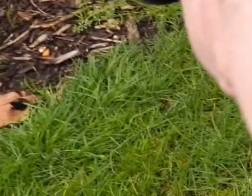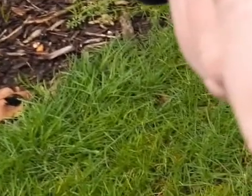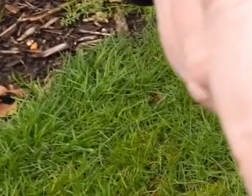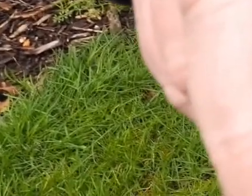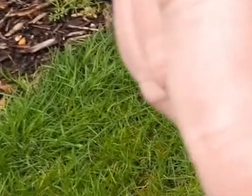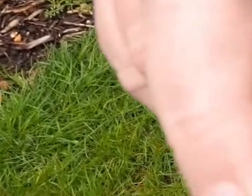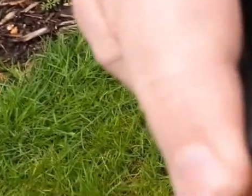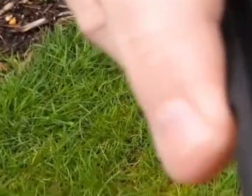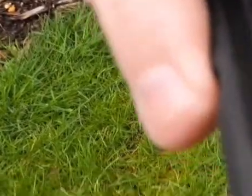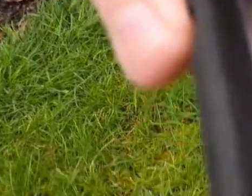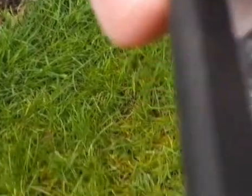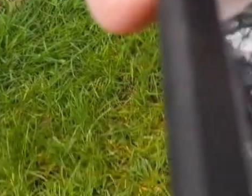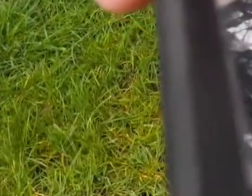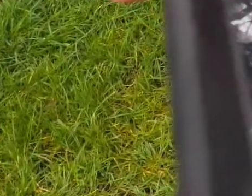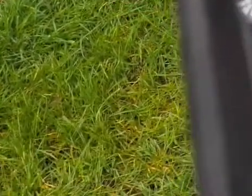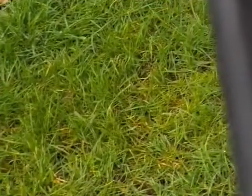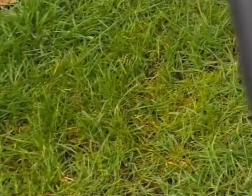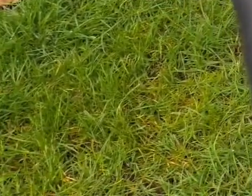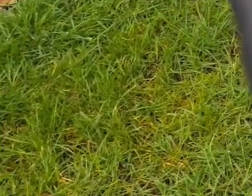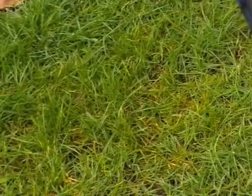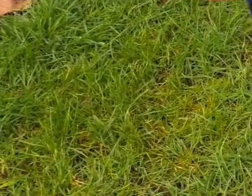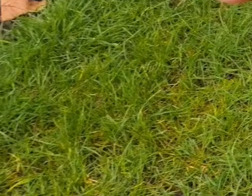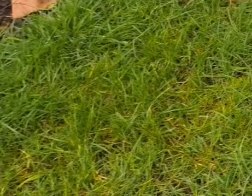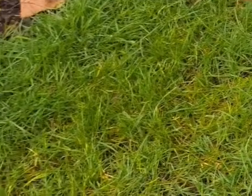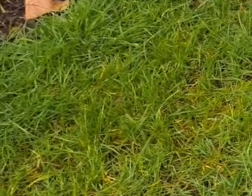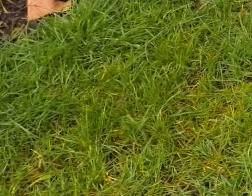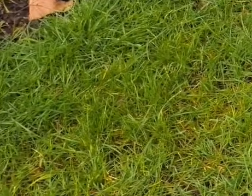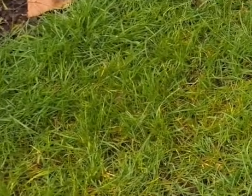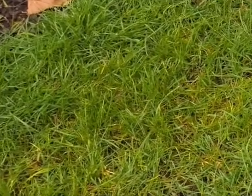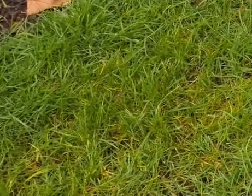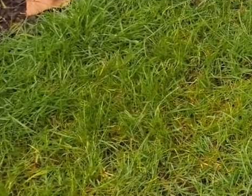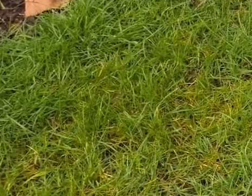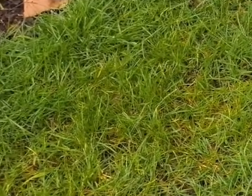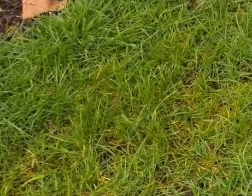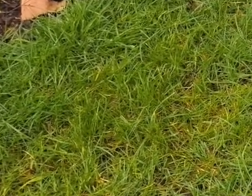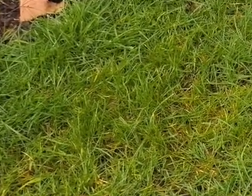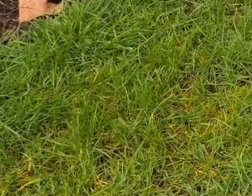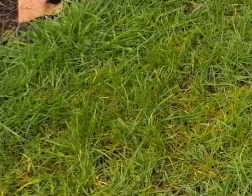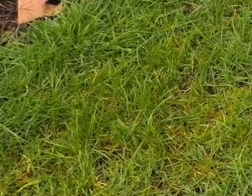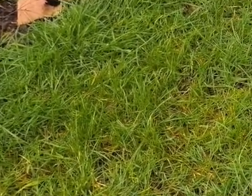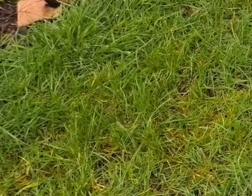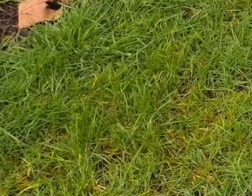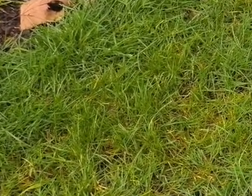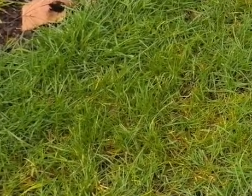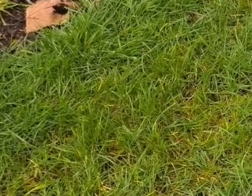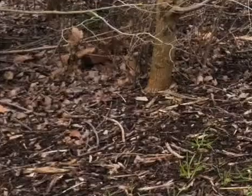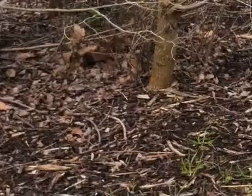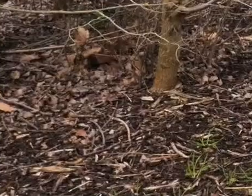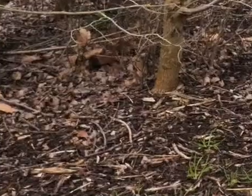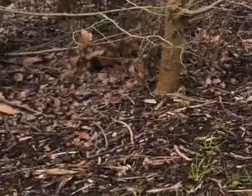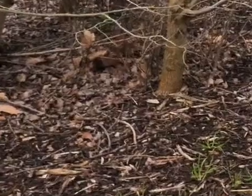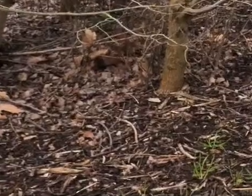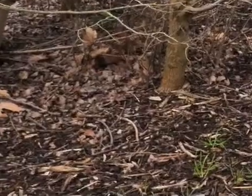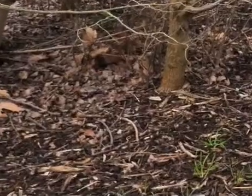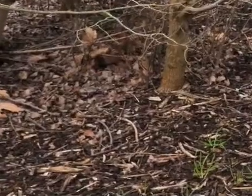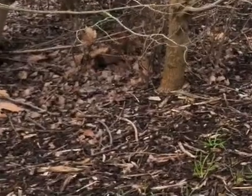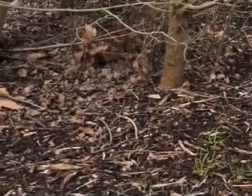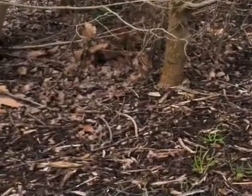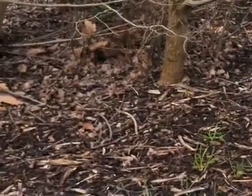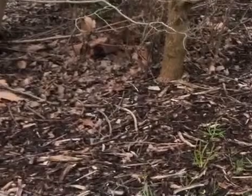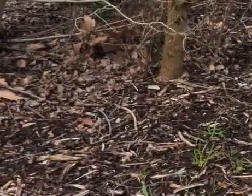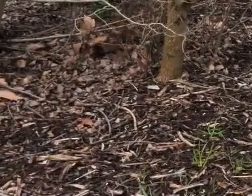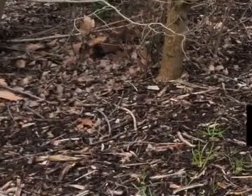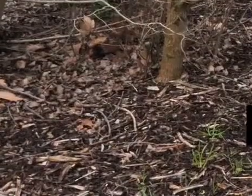feeling right now that having a disability, I'm left right out of the loop. Facebook, for example, there might be a